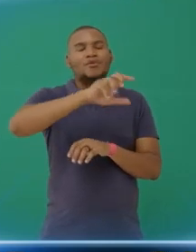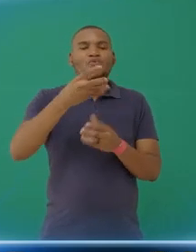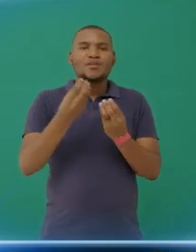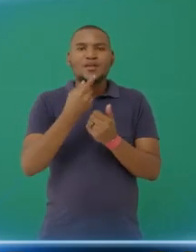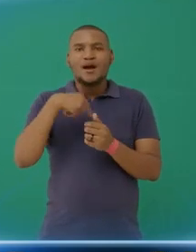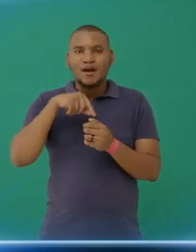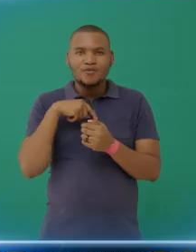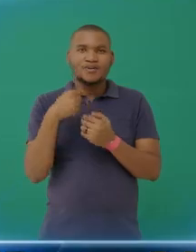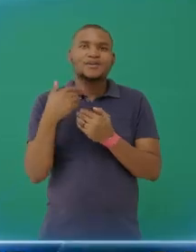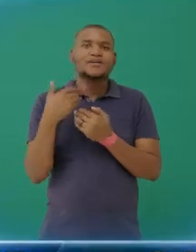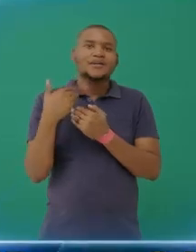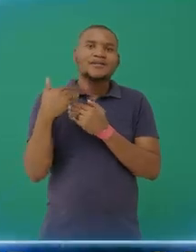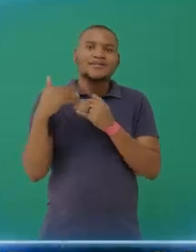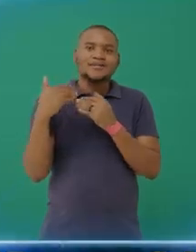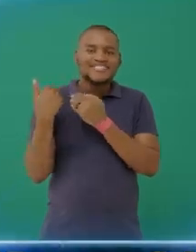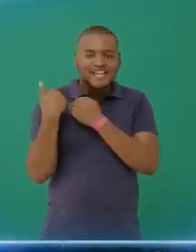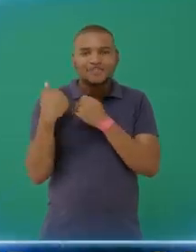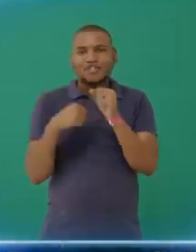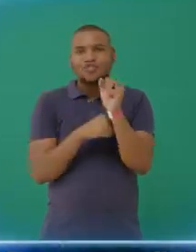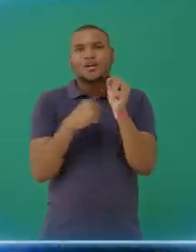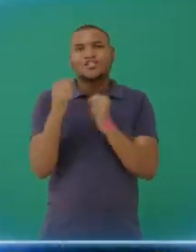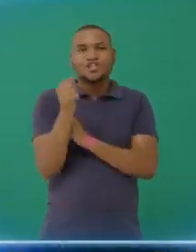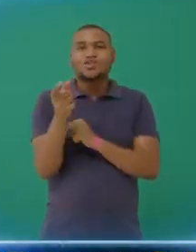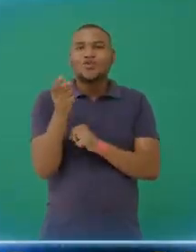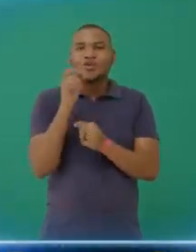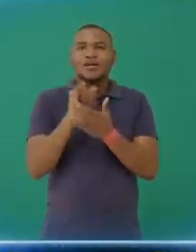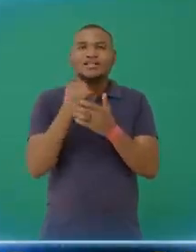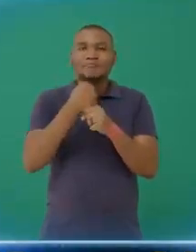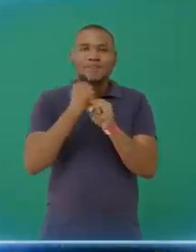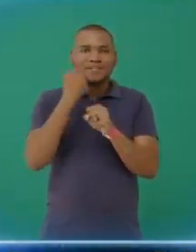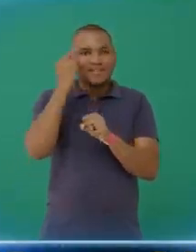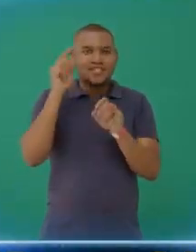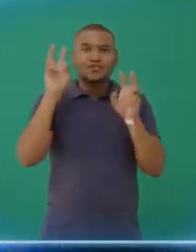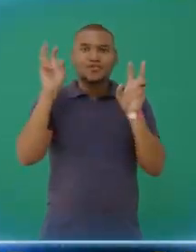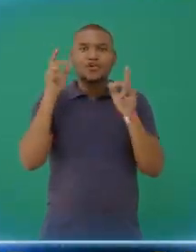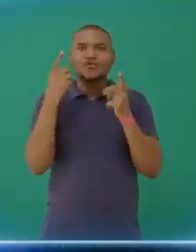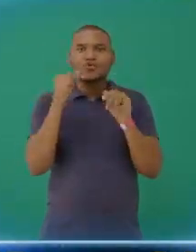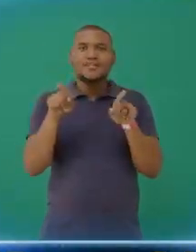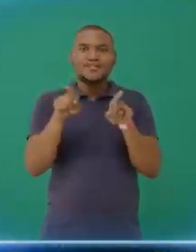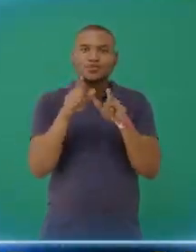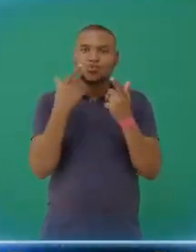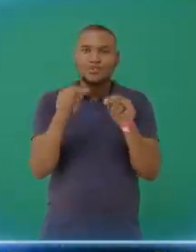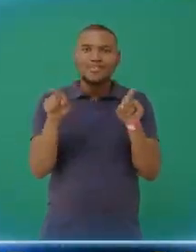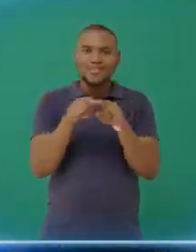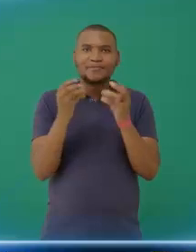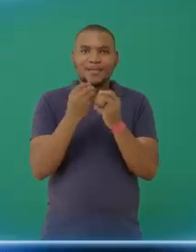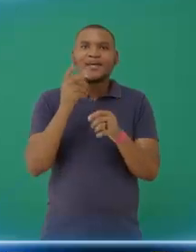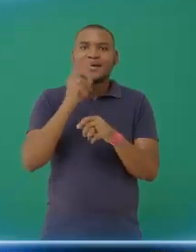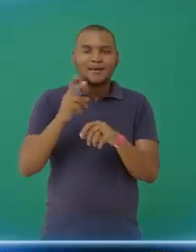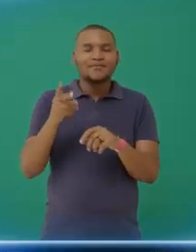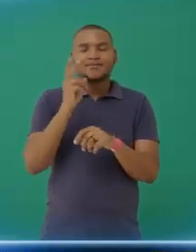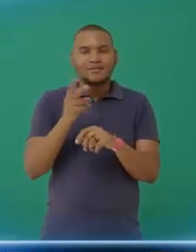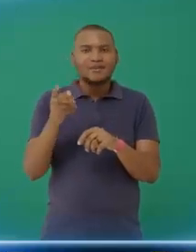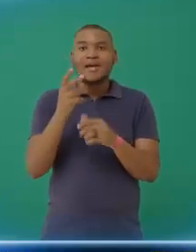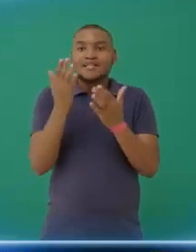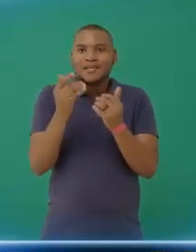safety structures, and it's a call that ultimately makes sense. There's a quote that says, if you do the same thing over and over and over and